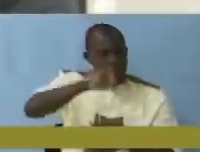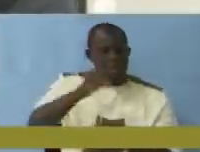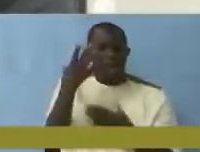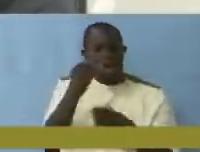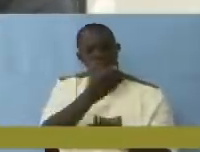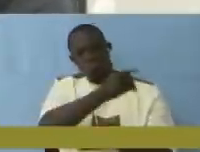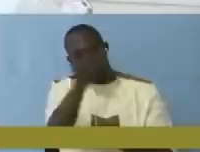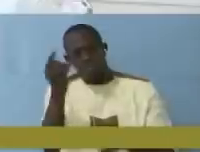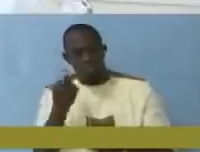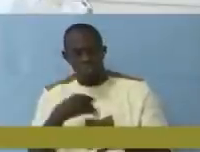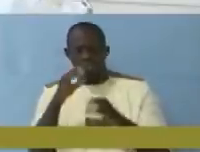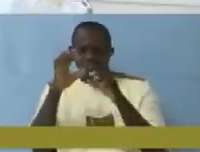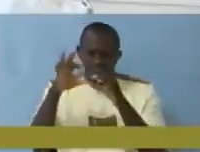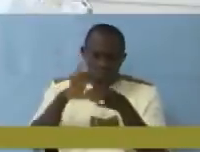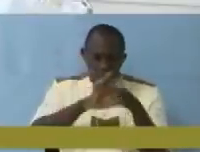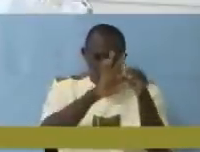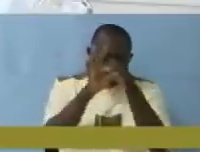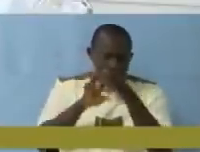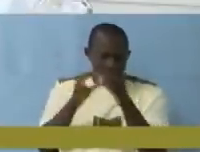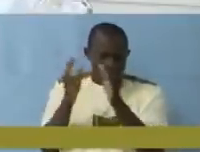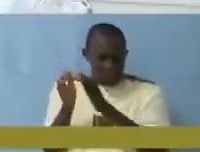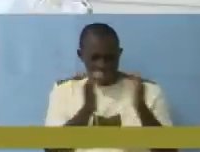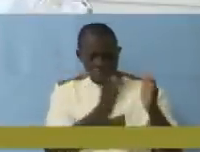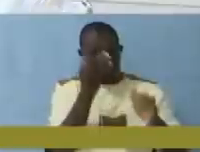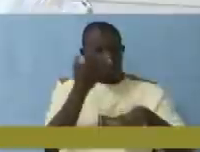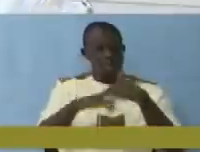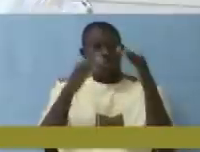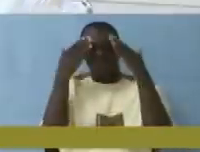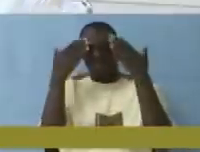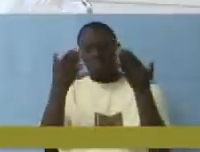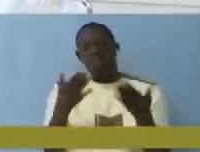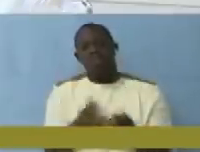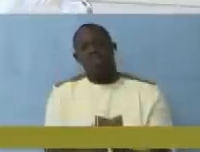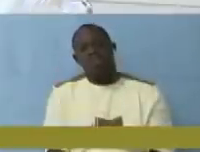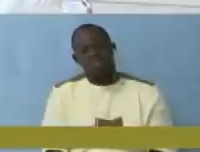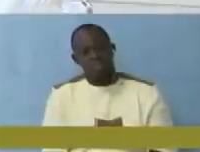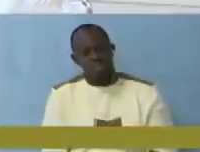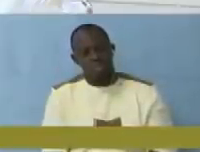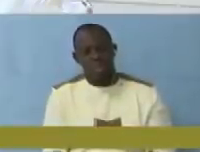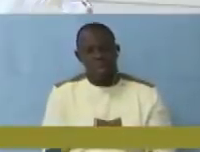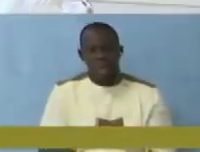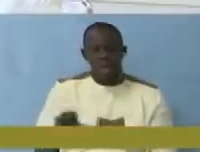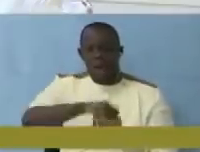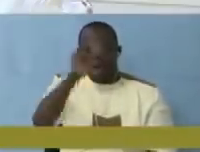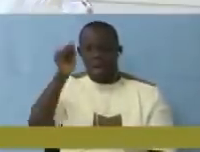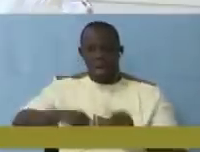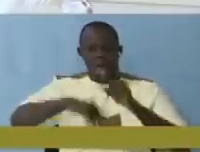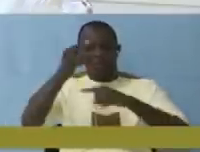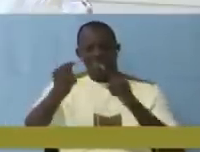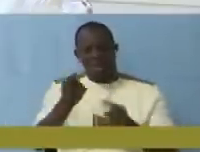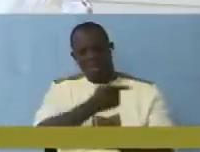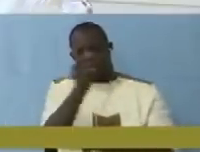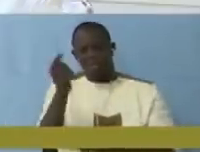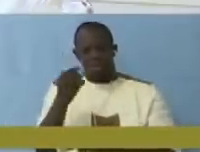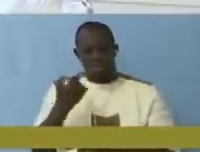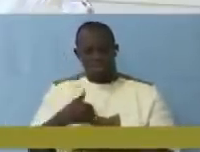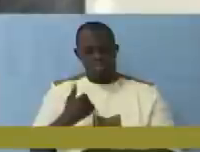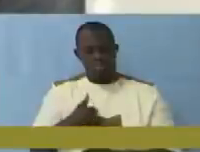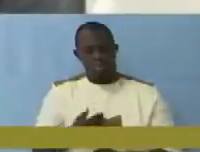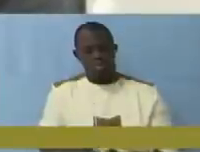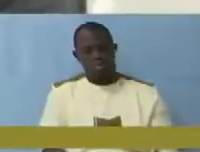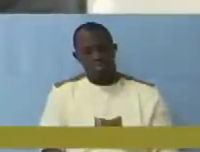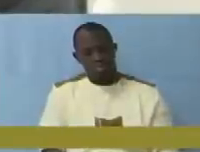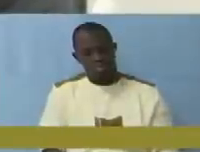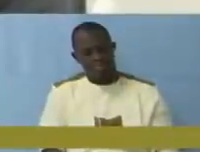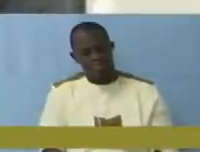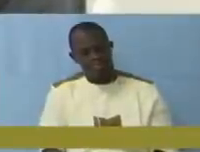are organized. nana ma lom fanay ma faam alla do ko nyi abalando abelari nyame And suddenly these people jeto dong mutare